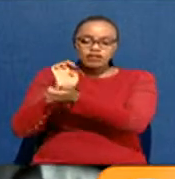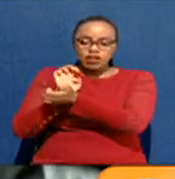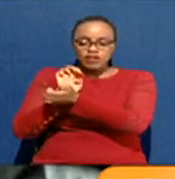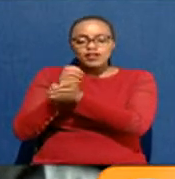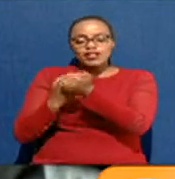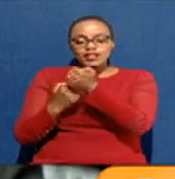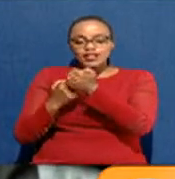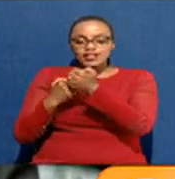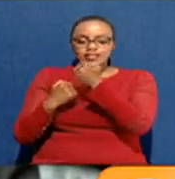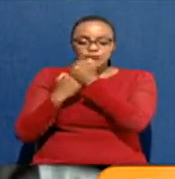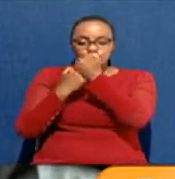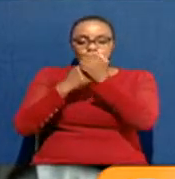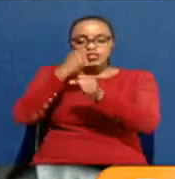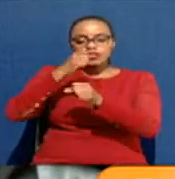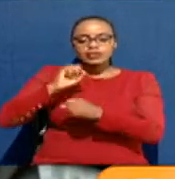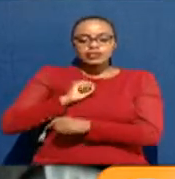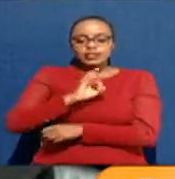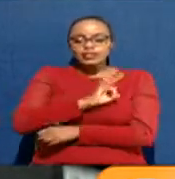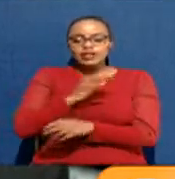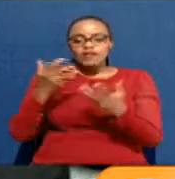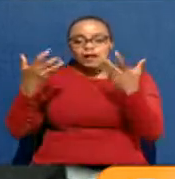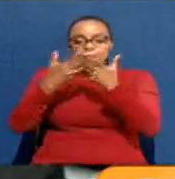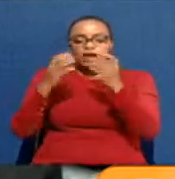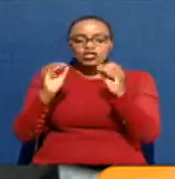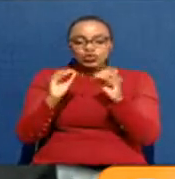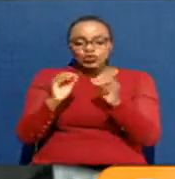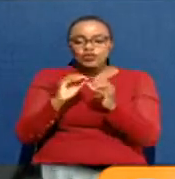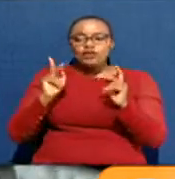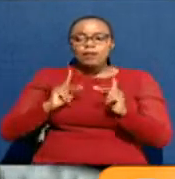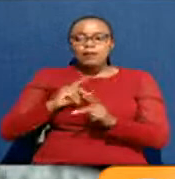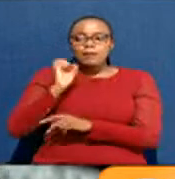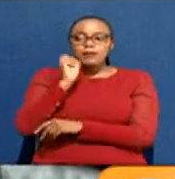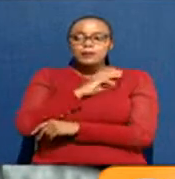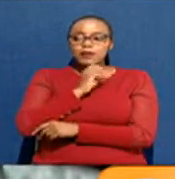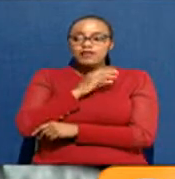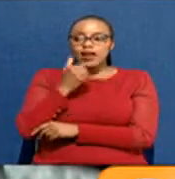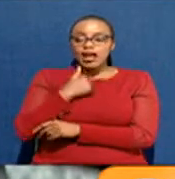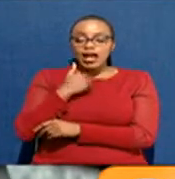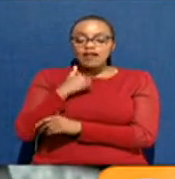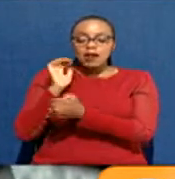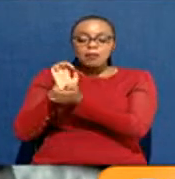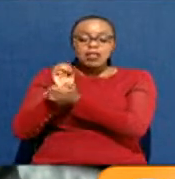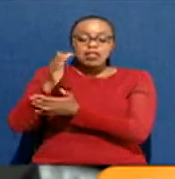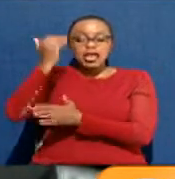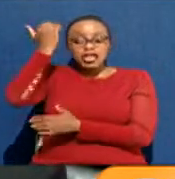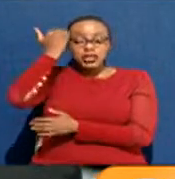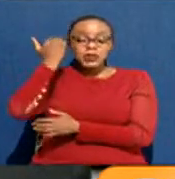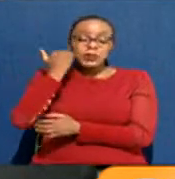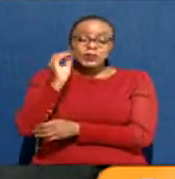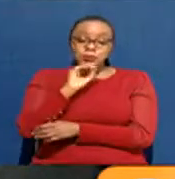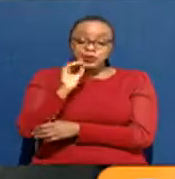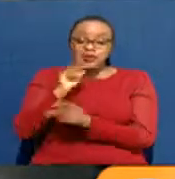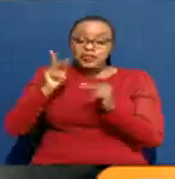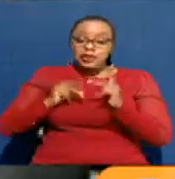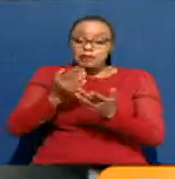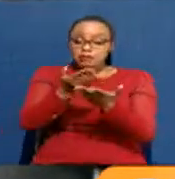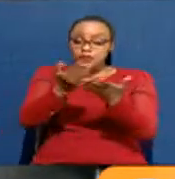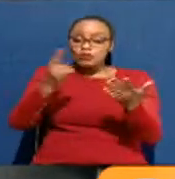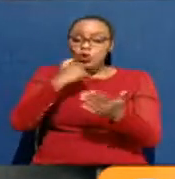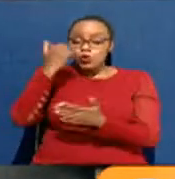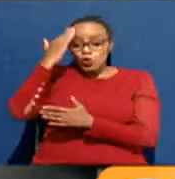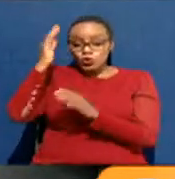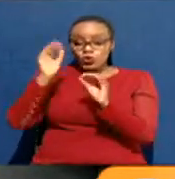staff. We will not match it, and you'll hear noise that there are no prosecutors in courts. For those who may not know, they may